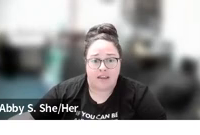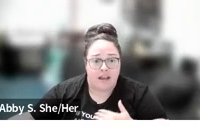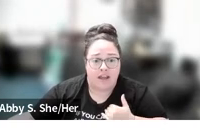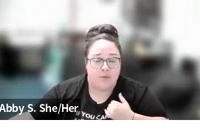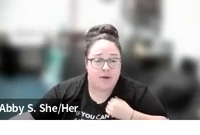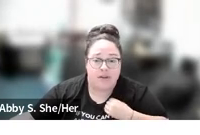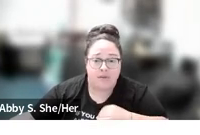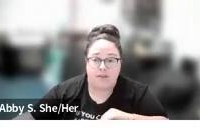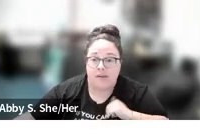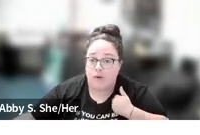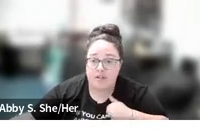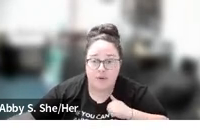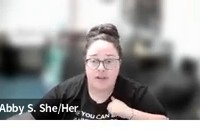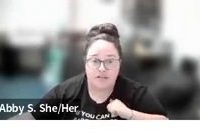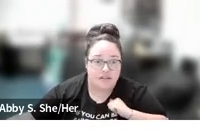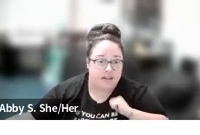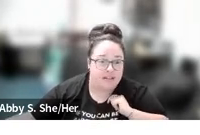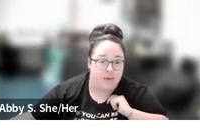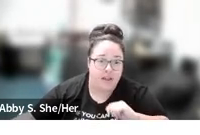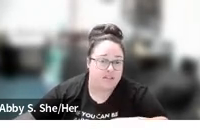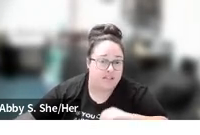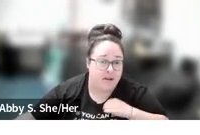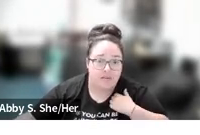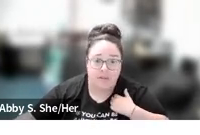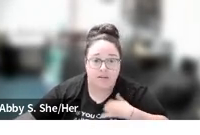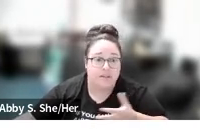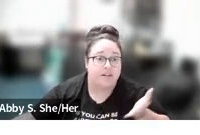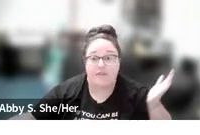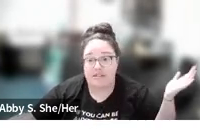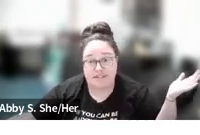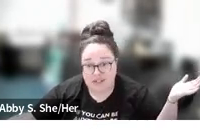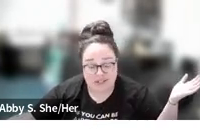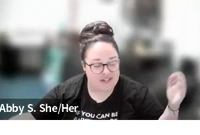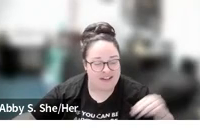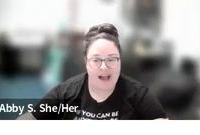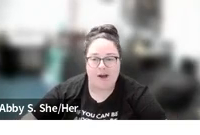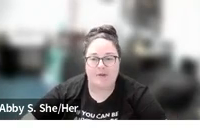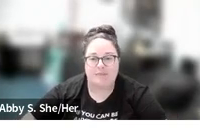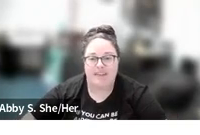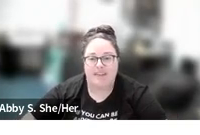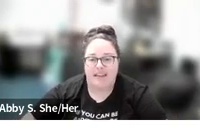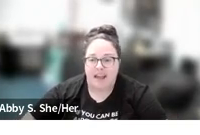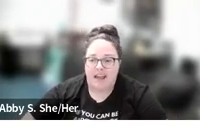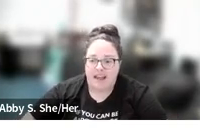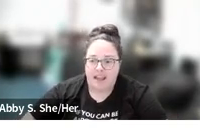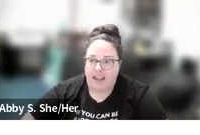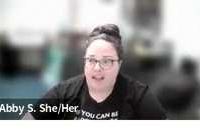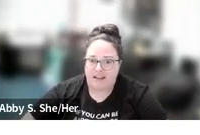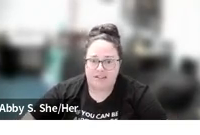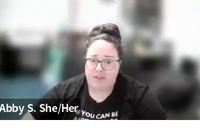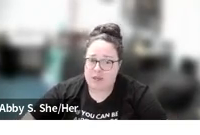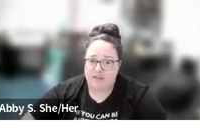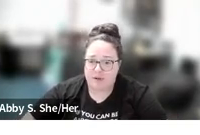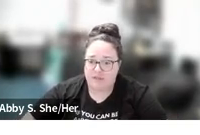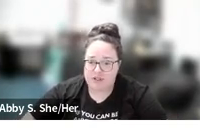AJ and I were probably going to be looking more into it. And so the next time we have this, it's probably going to be a completely different presentation. Yeah.